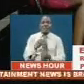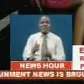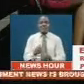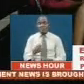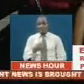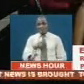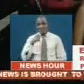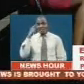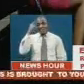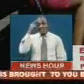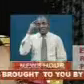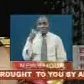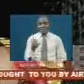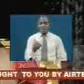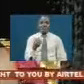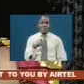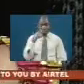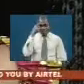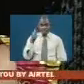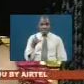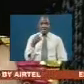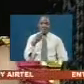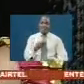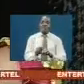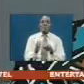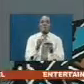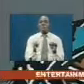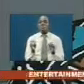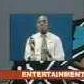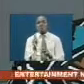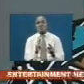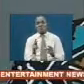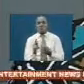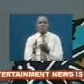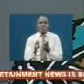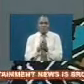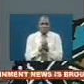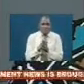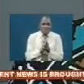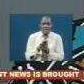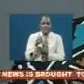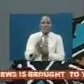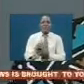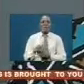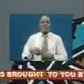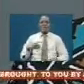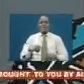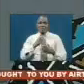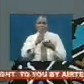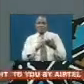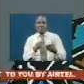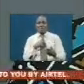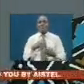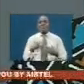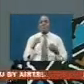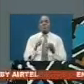for now, okay, I wouldn't say for now it's not difficult. Okay. People are really yearning for stage plays now. And we get excited so